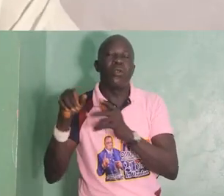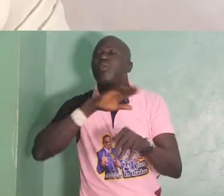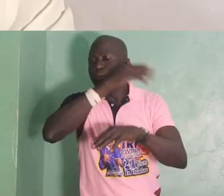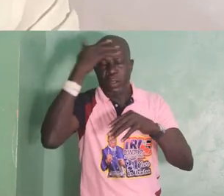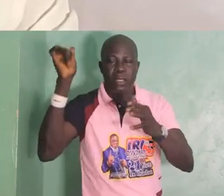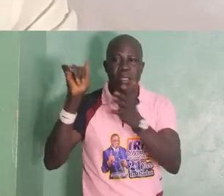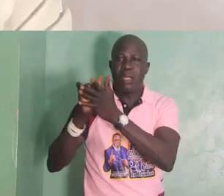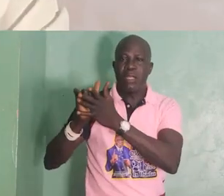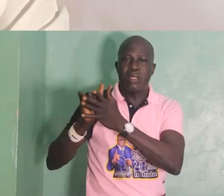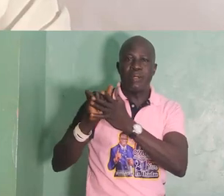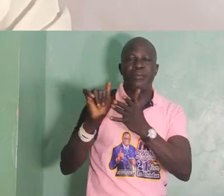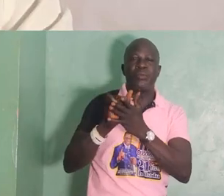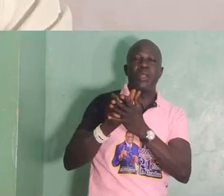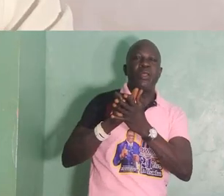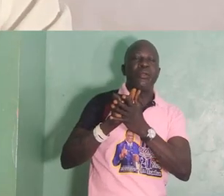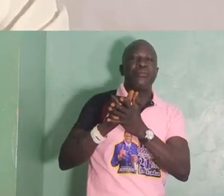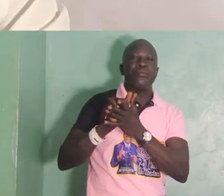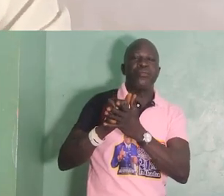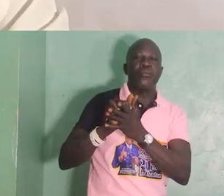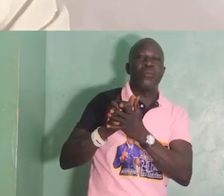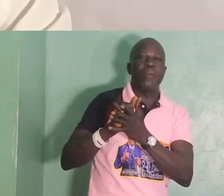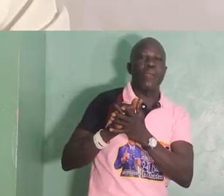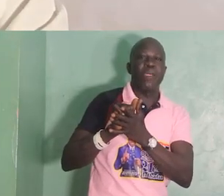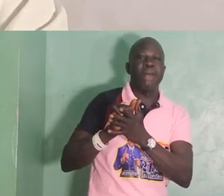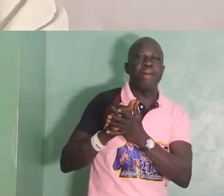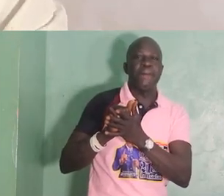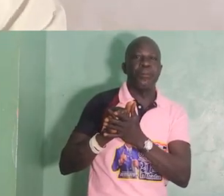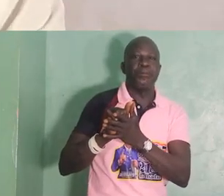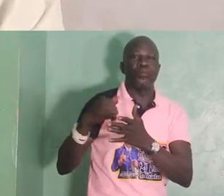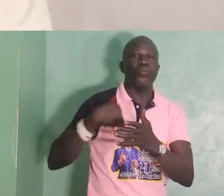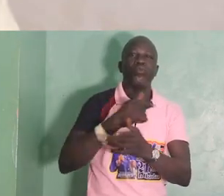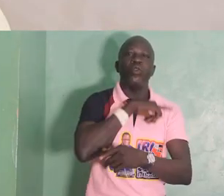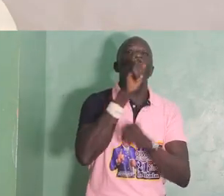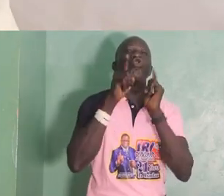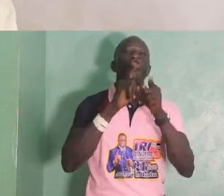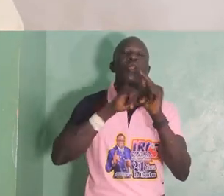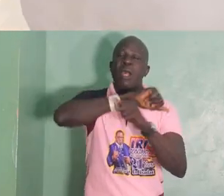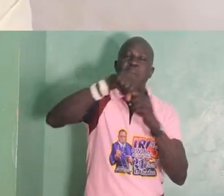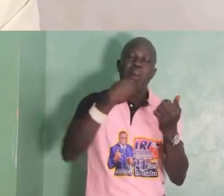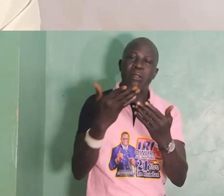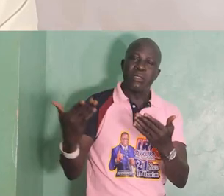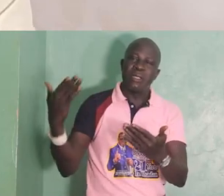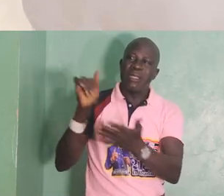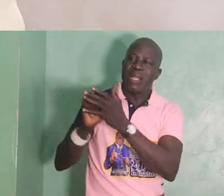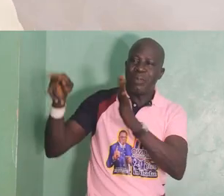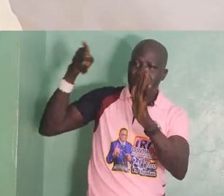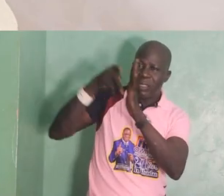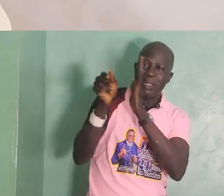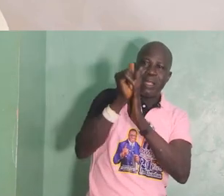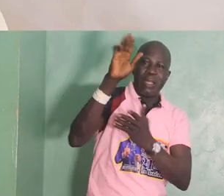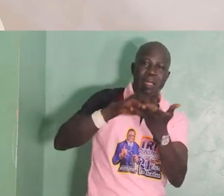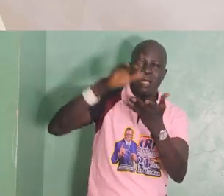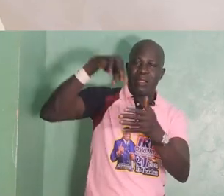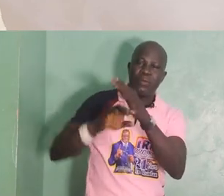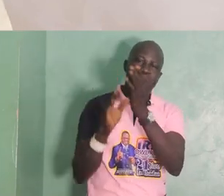Don't forget that. Ati so nipa awon nkan to mo npa ina ogo. We'll be talking about the things that quench the light of glory.